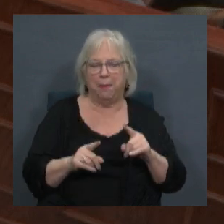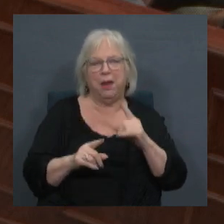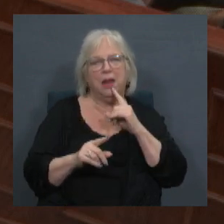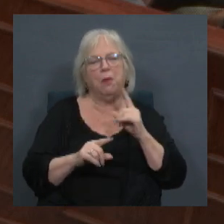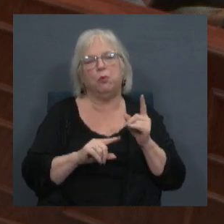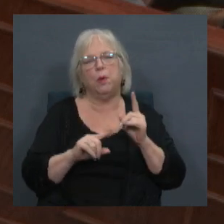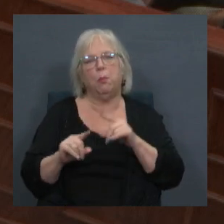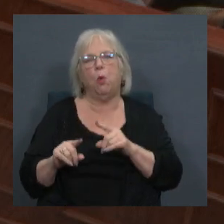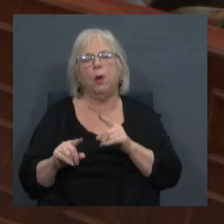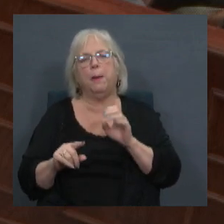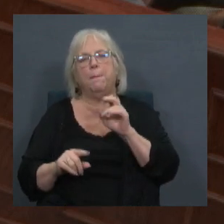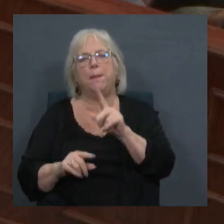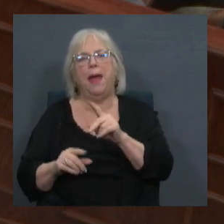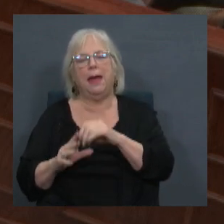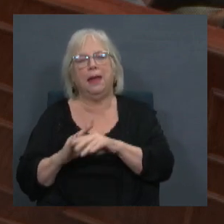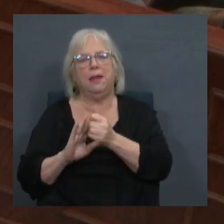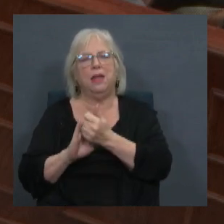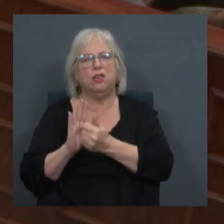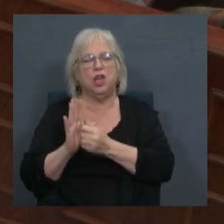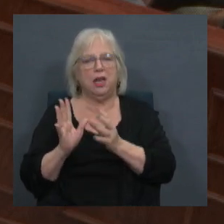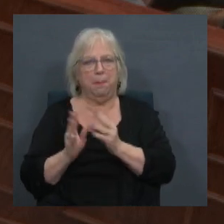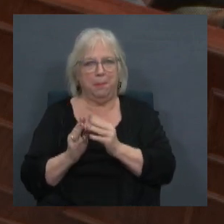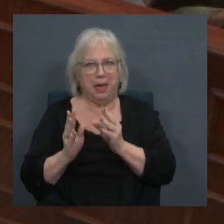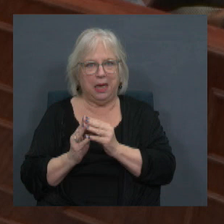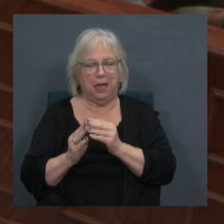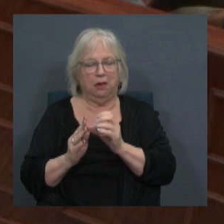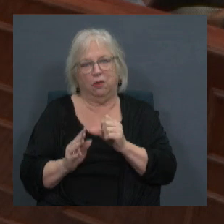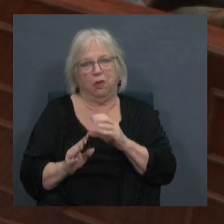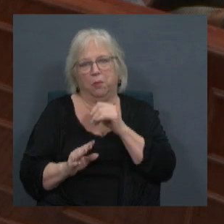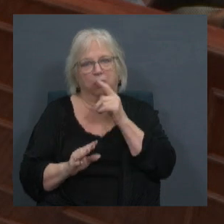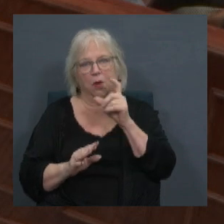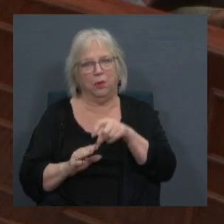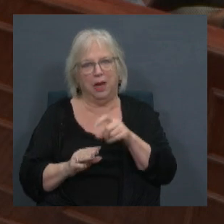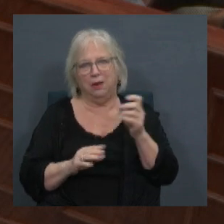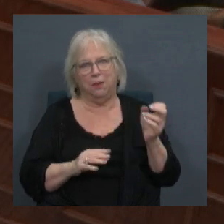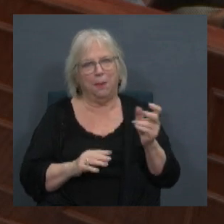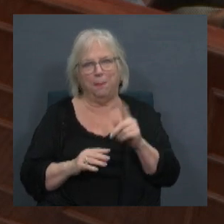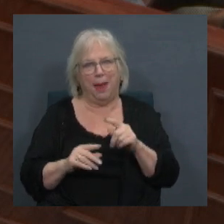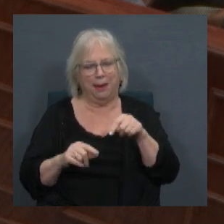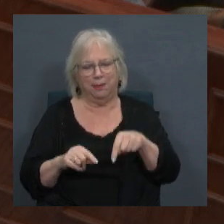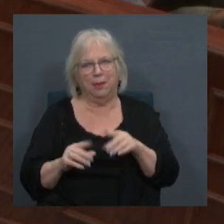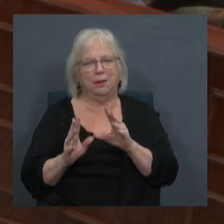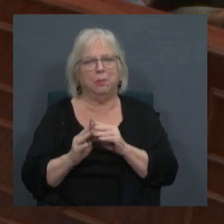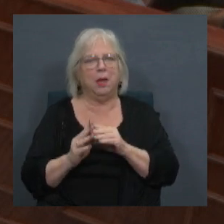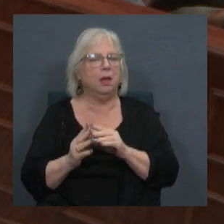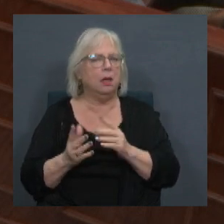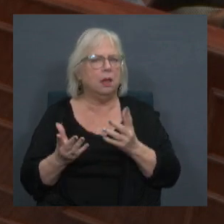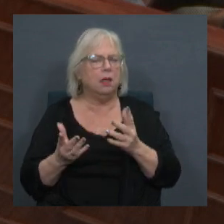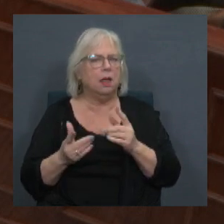meeting and shared with each of you, so there was no need to come back to this meeting. Well, then,